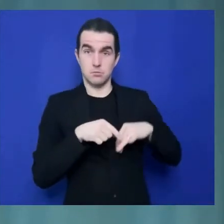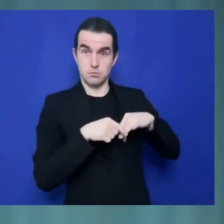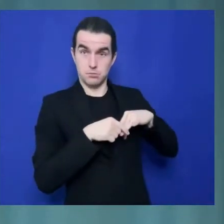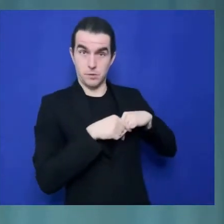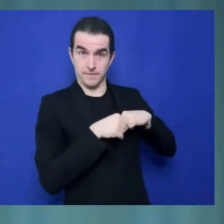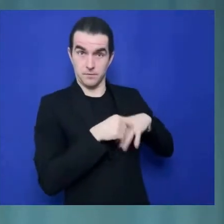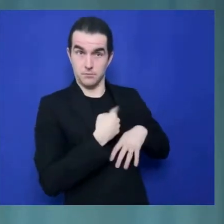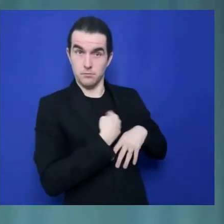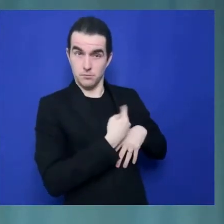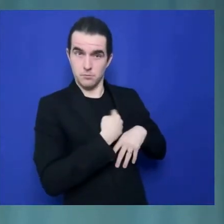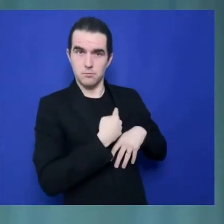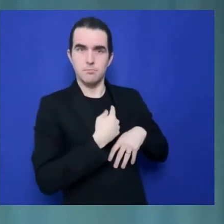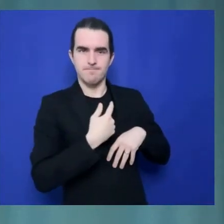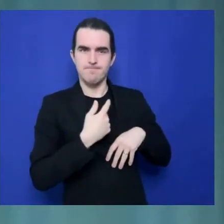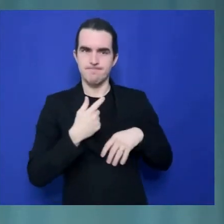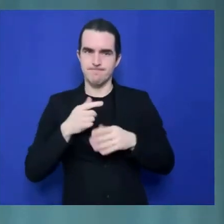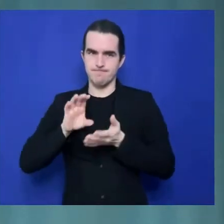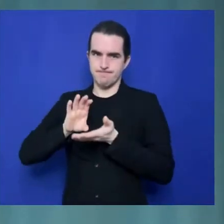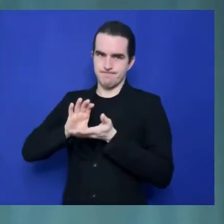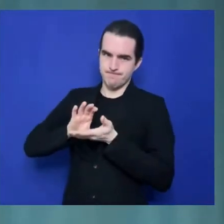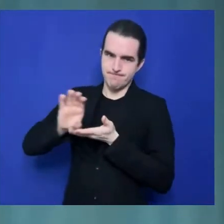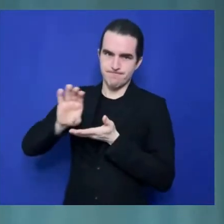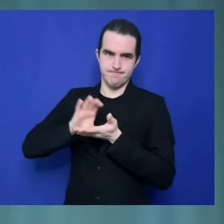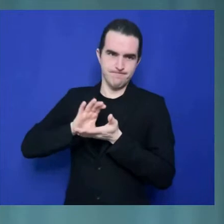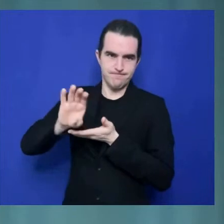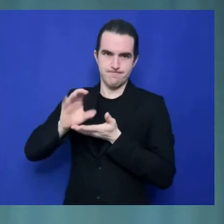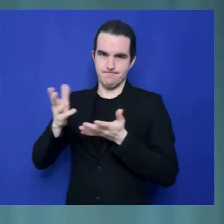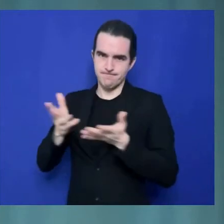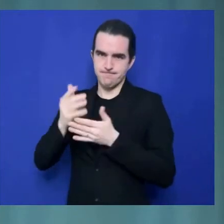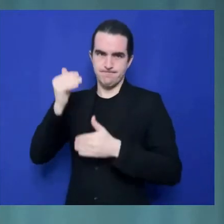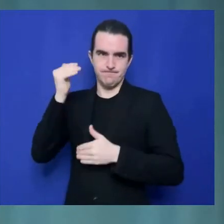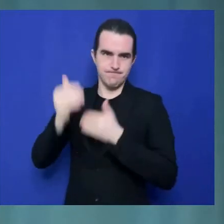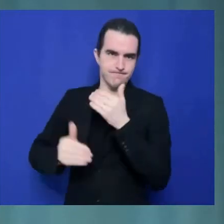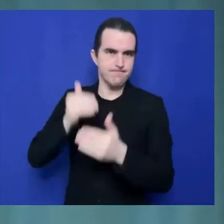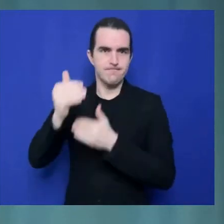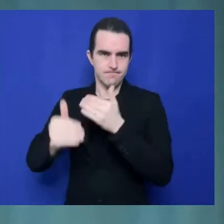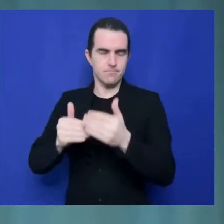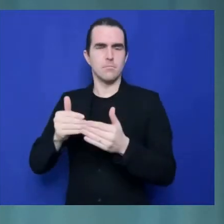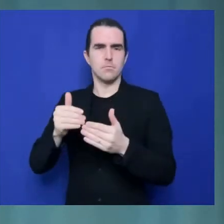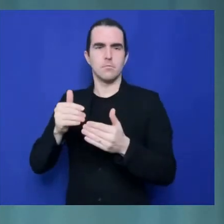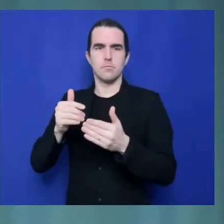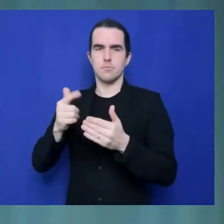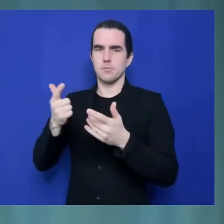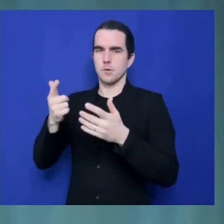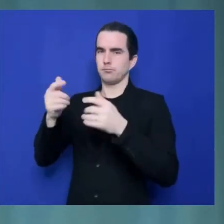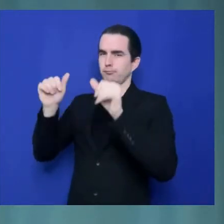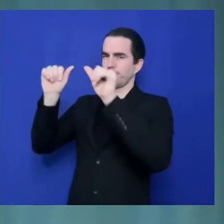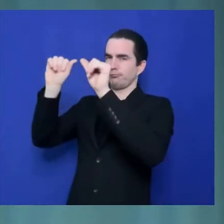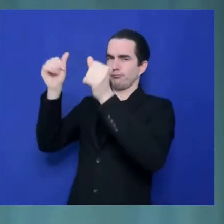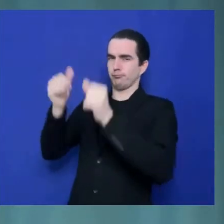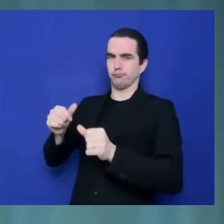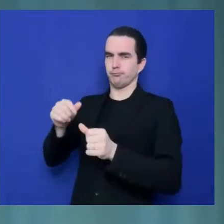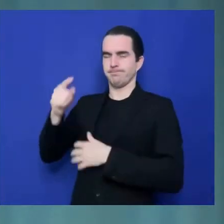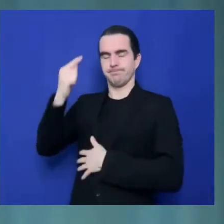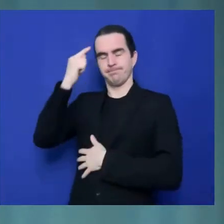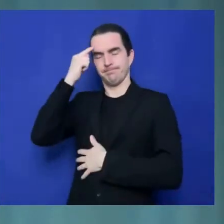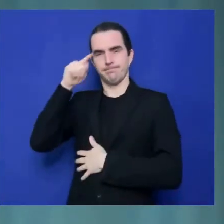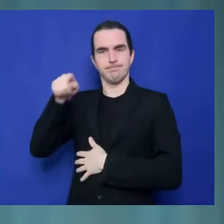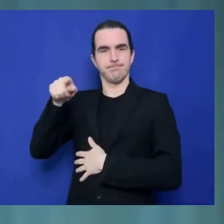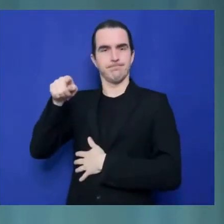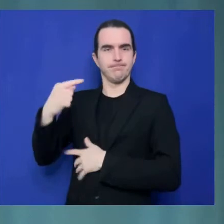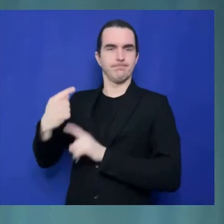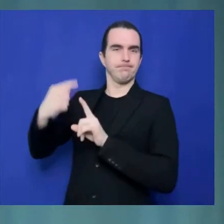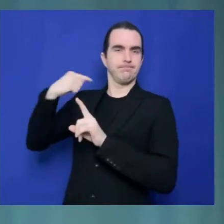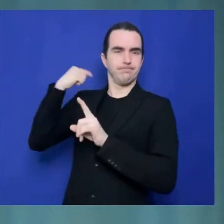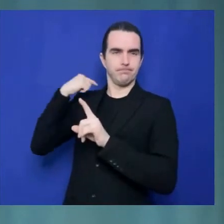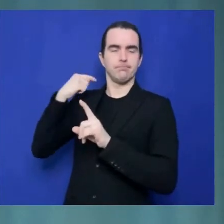those incredible people, not least in healthcare, who have contributed so much during